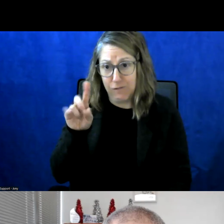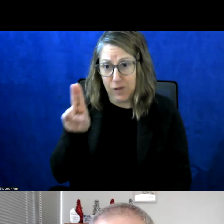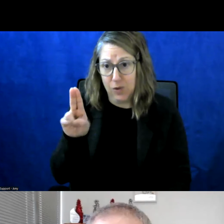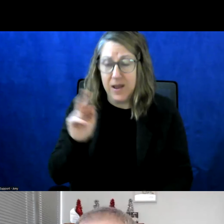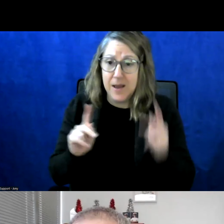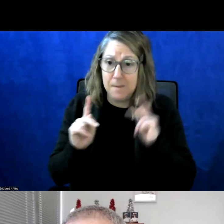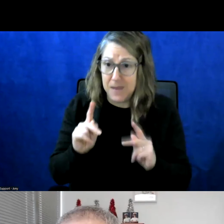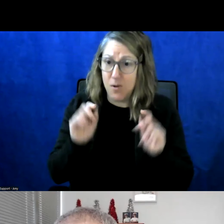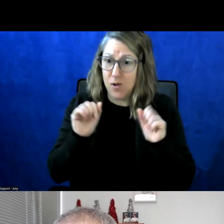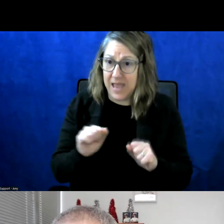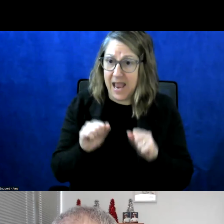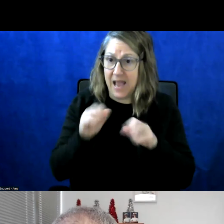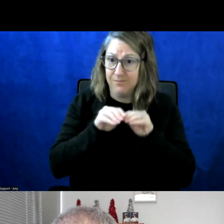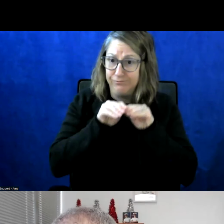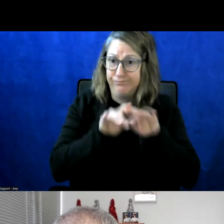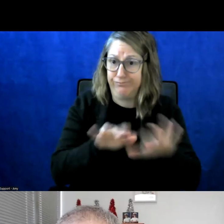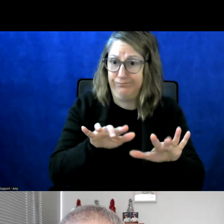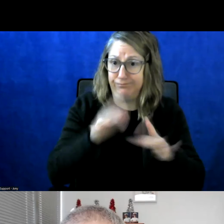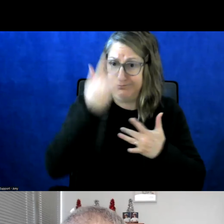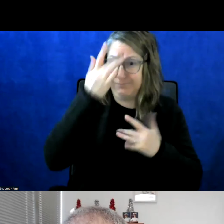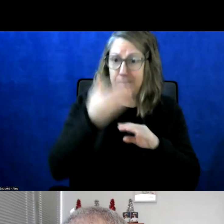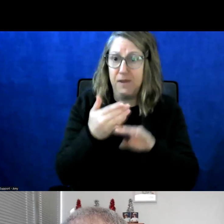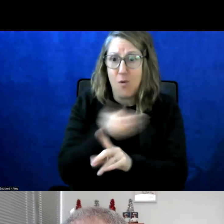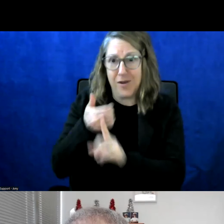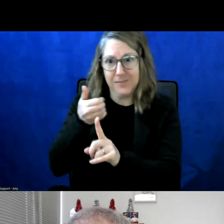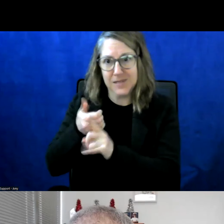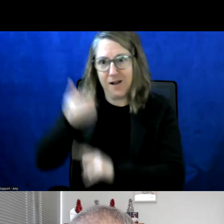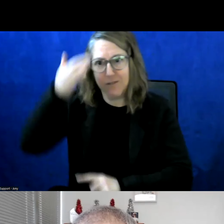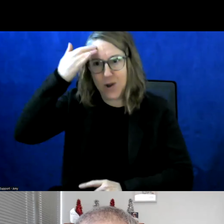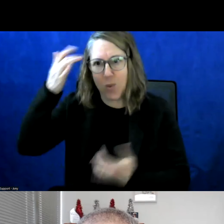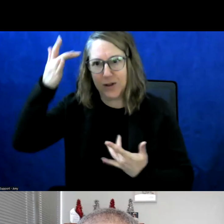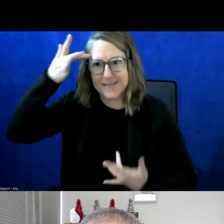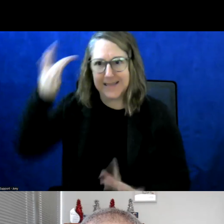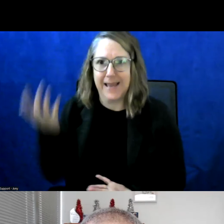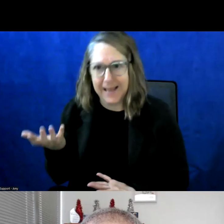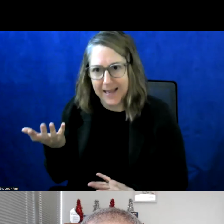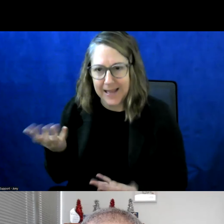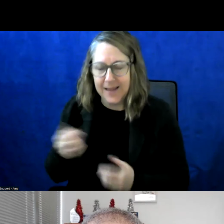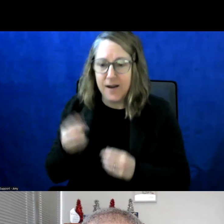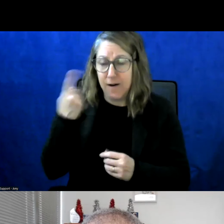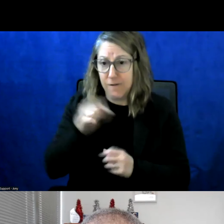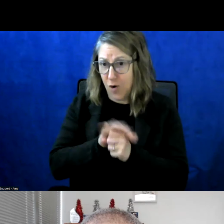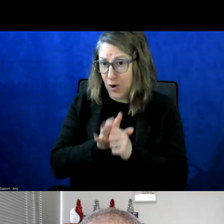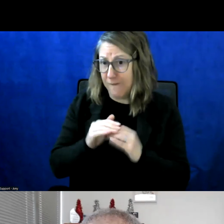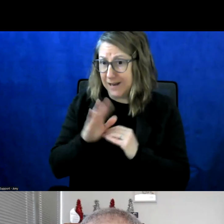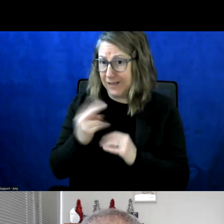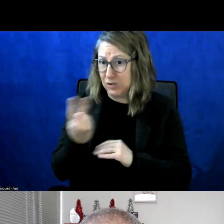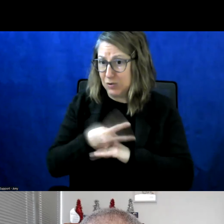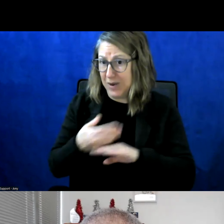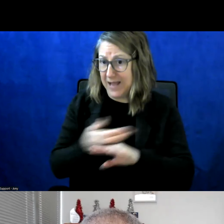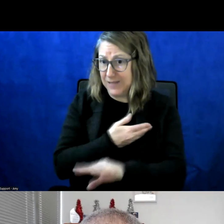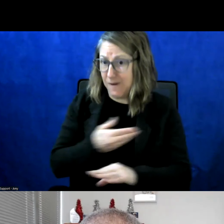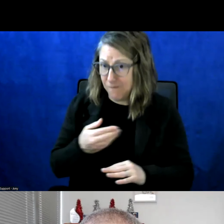infectious before they develop symptoms. And for COVID, at least 2 days before you develop symptoms, you are really